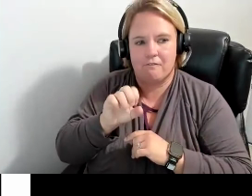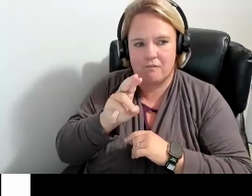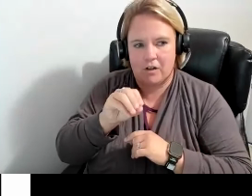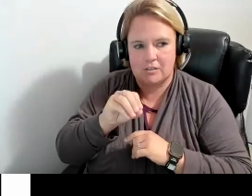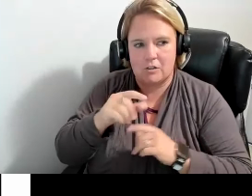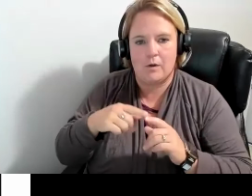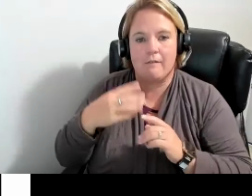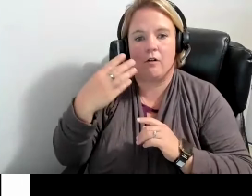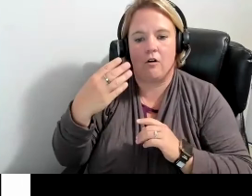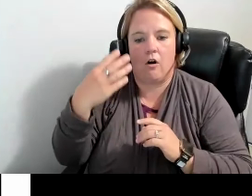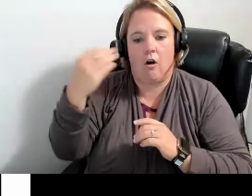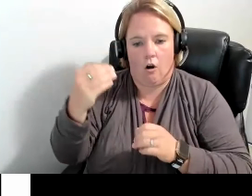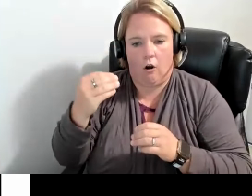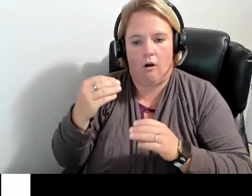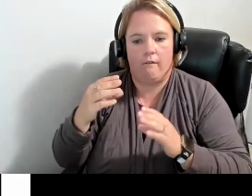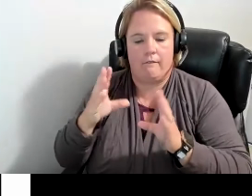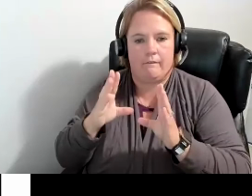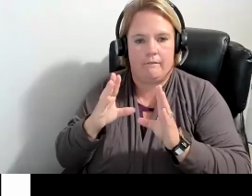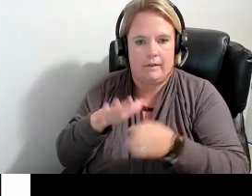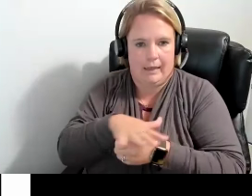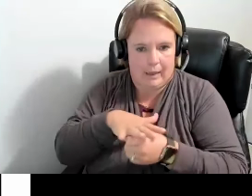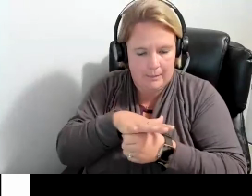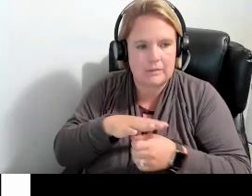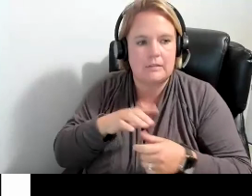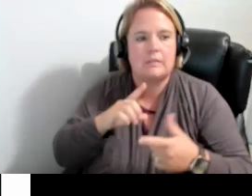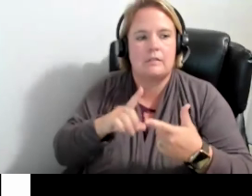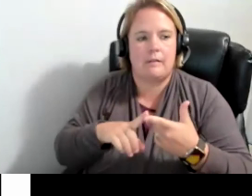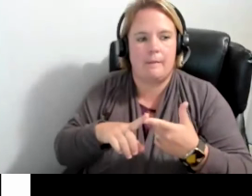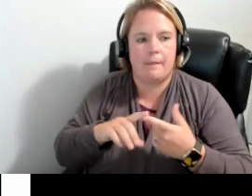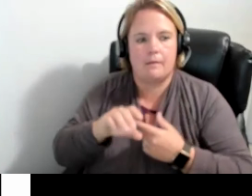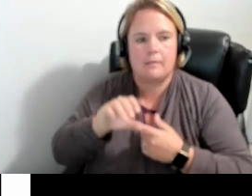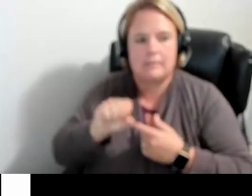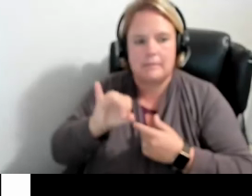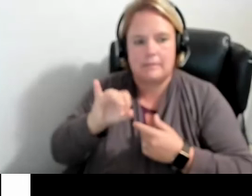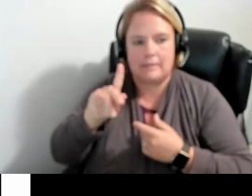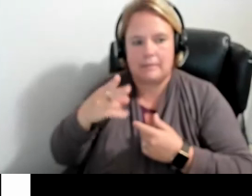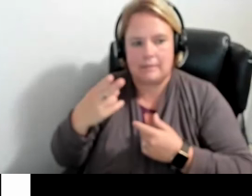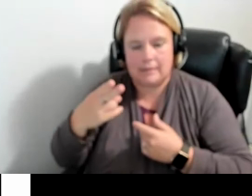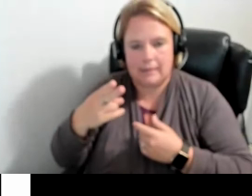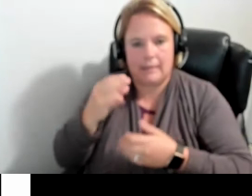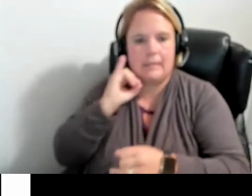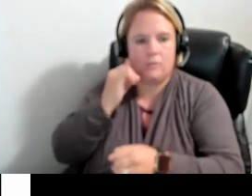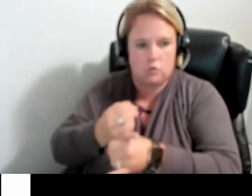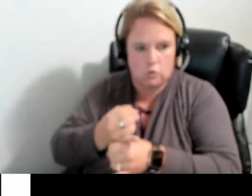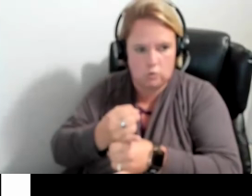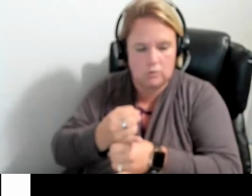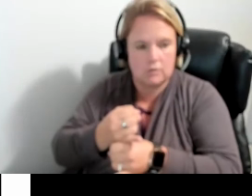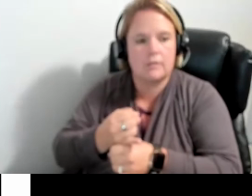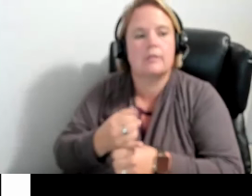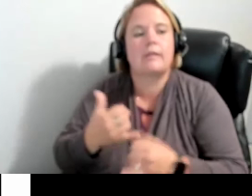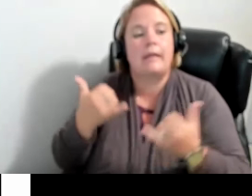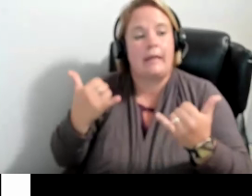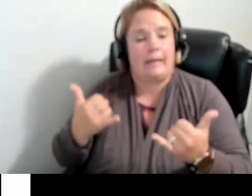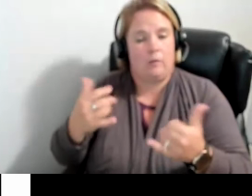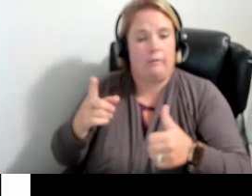off-campus classes. The Seek Institute has been a long partner of ours. This semester, we're launching our